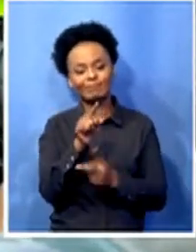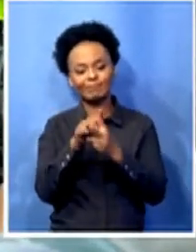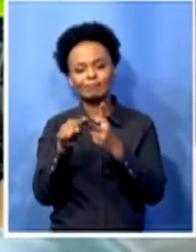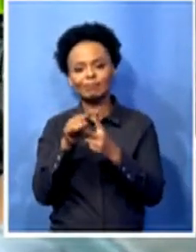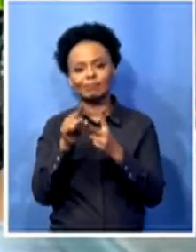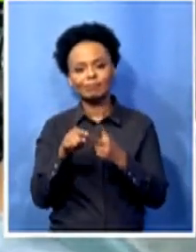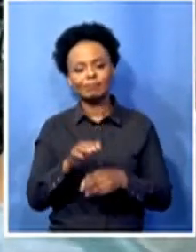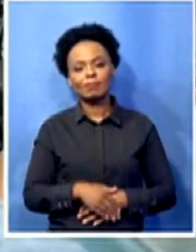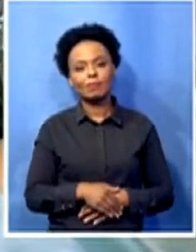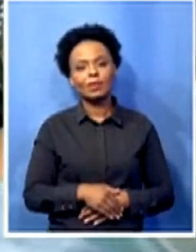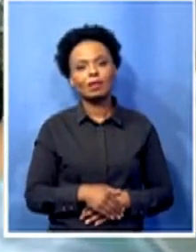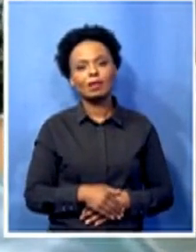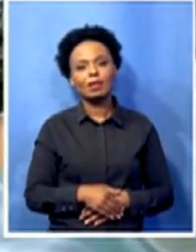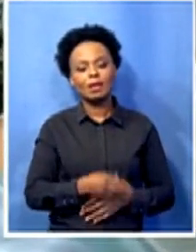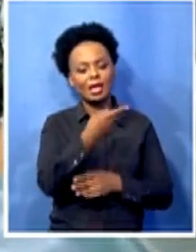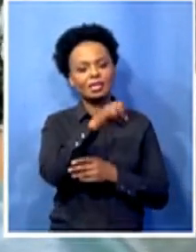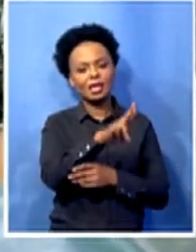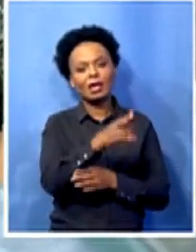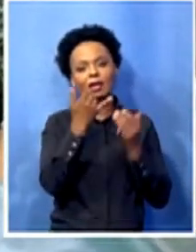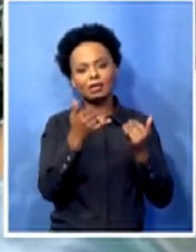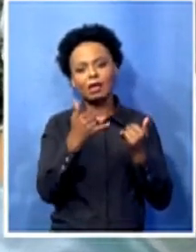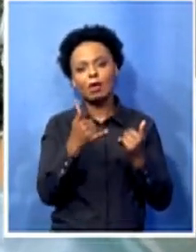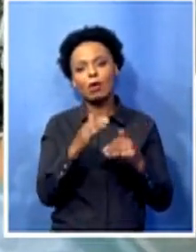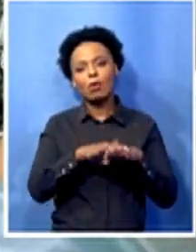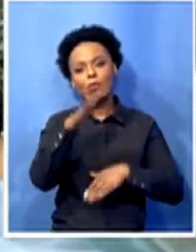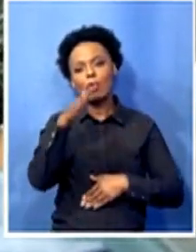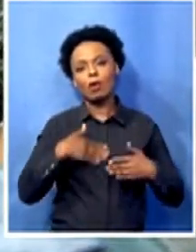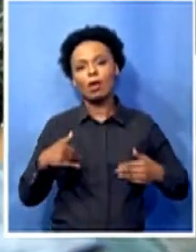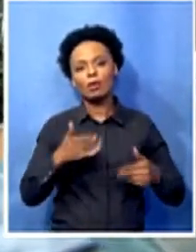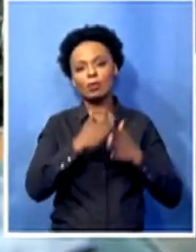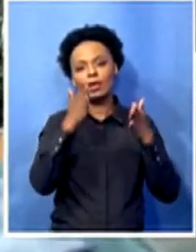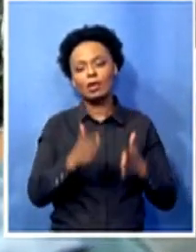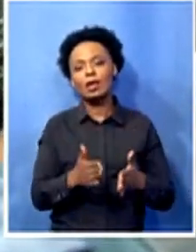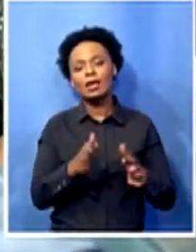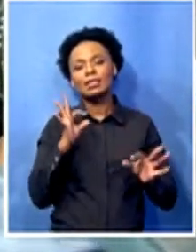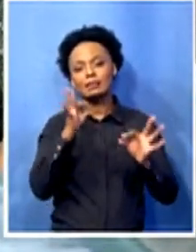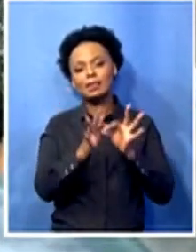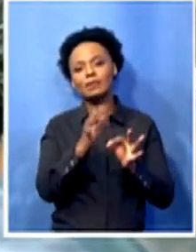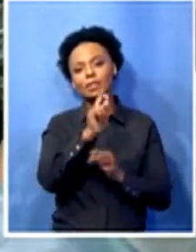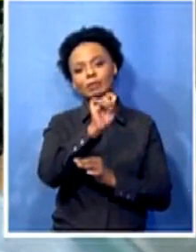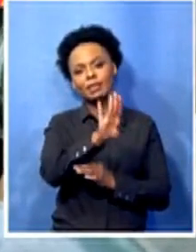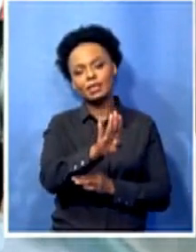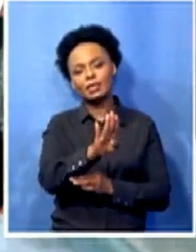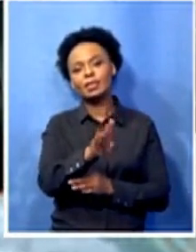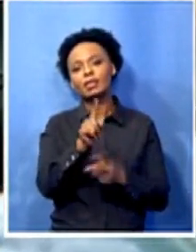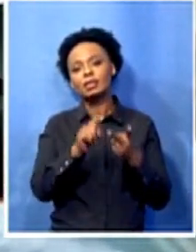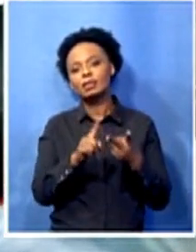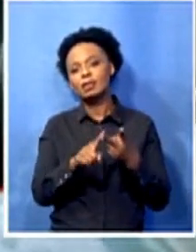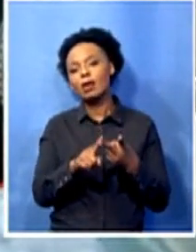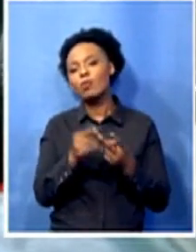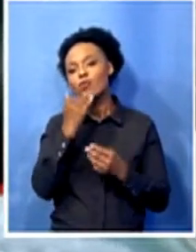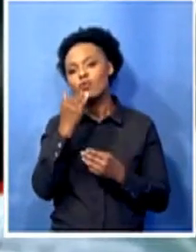workers, particularly those dealing specifically with TB, and more community care workers on the front line of TB